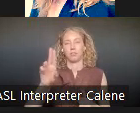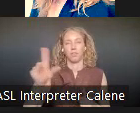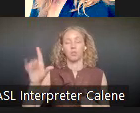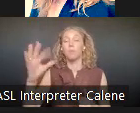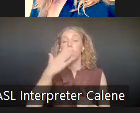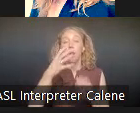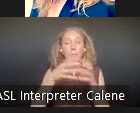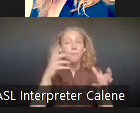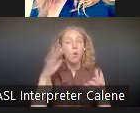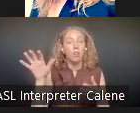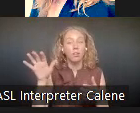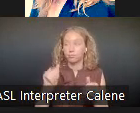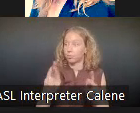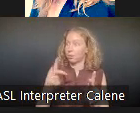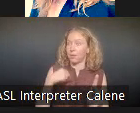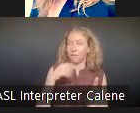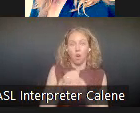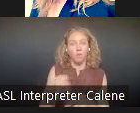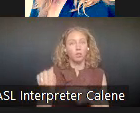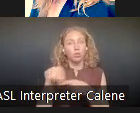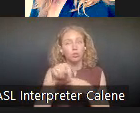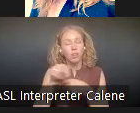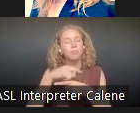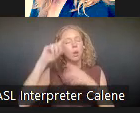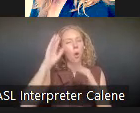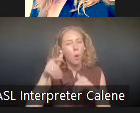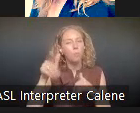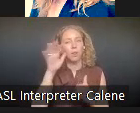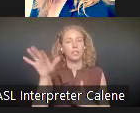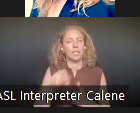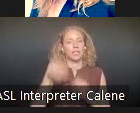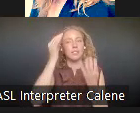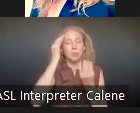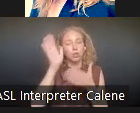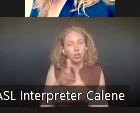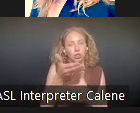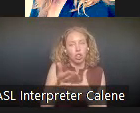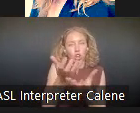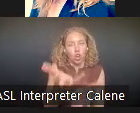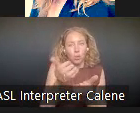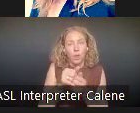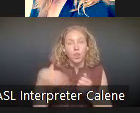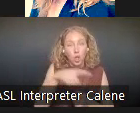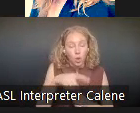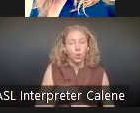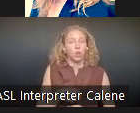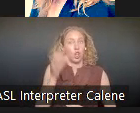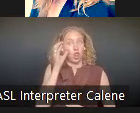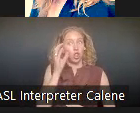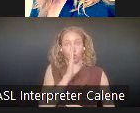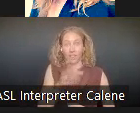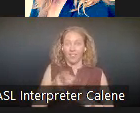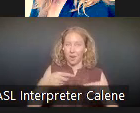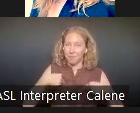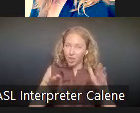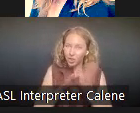to really be a part of this training. And I hope that you guys take this information with you, hearing it directly from a thriver of